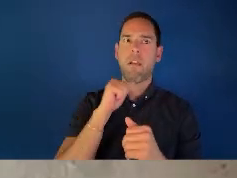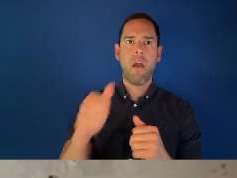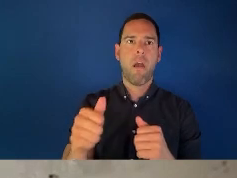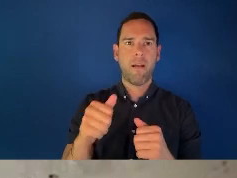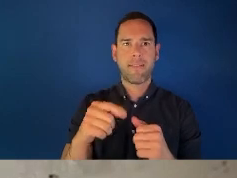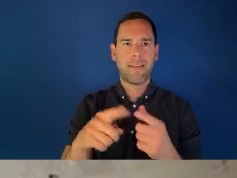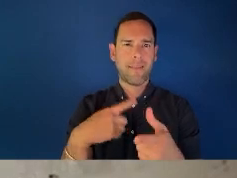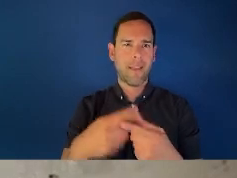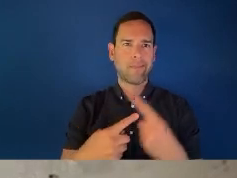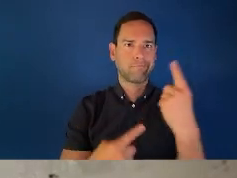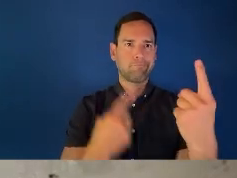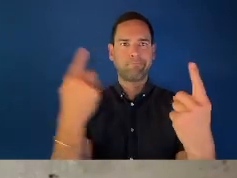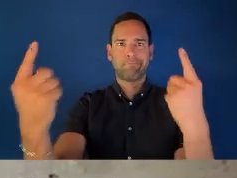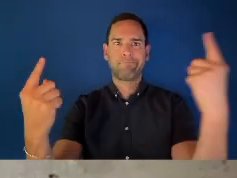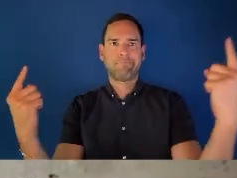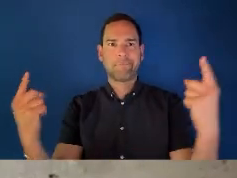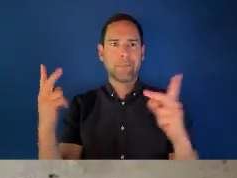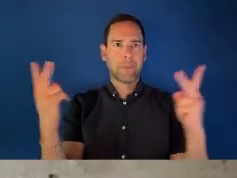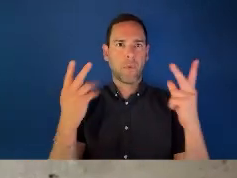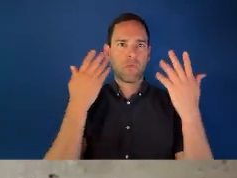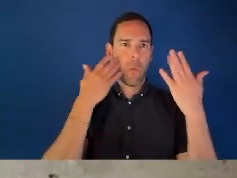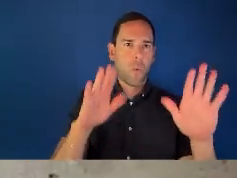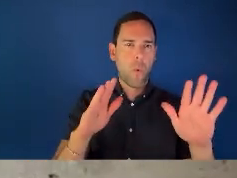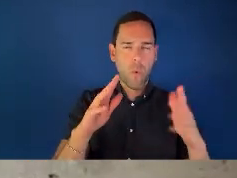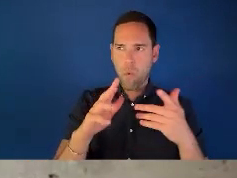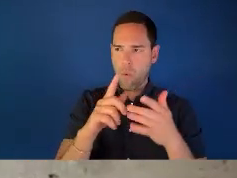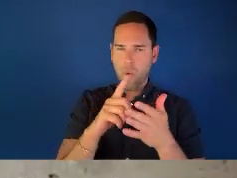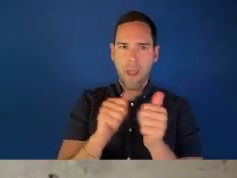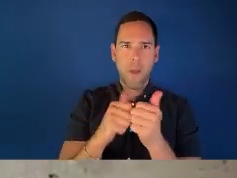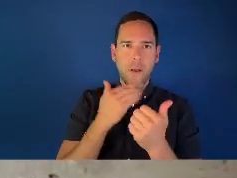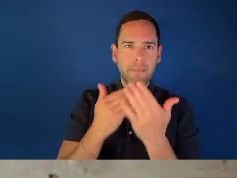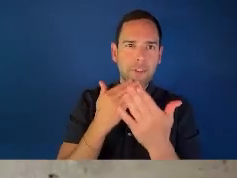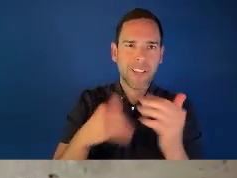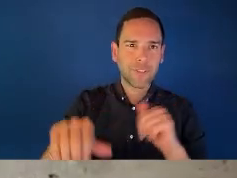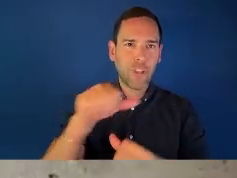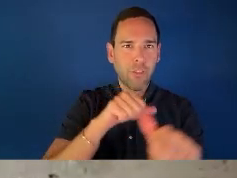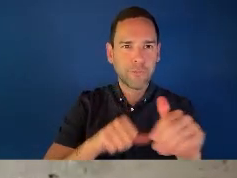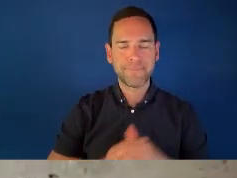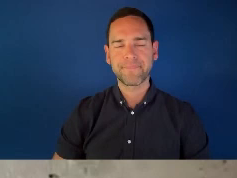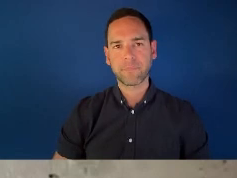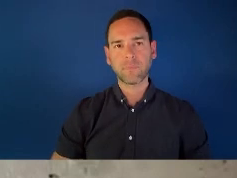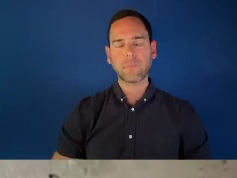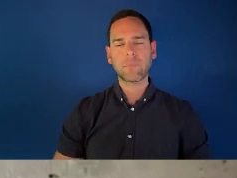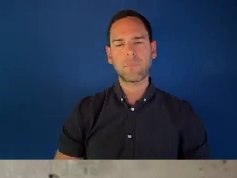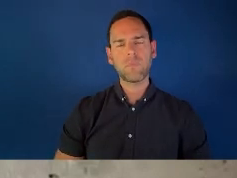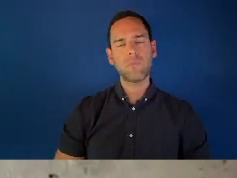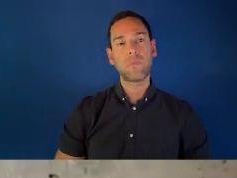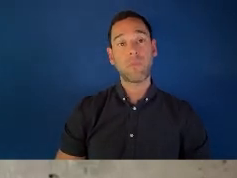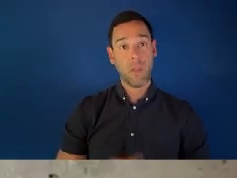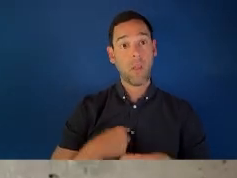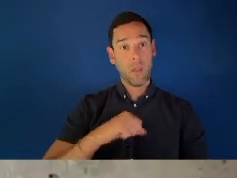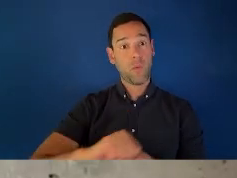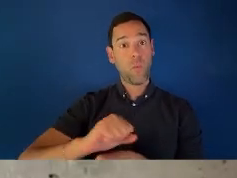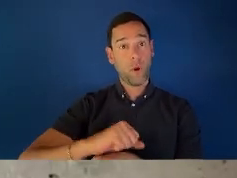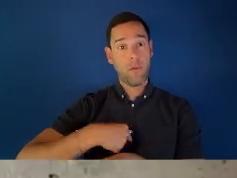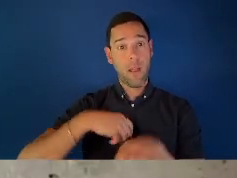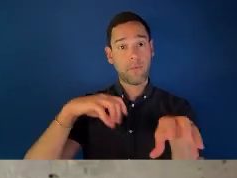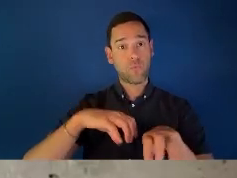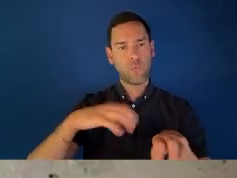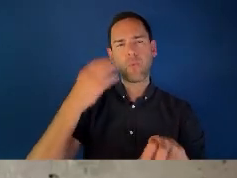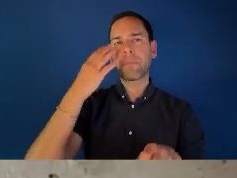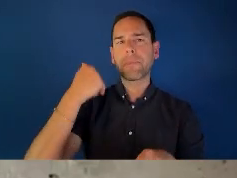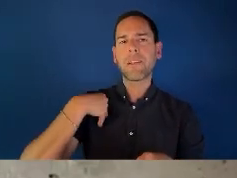I spent much of my life being very lonely and feeling very isolated, and I was struggling